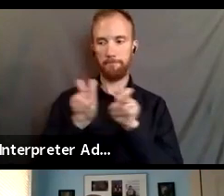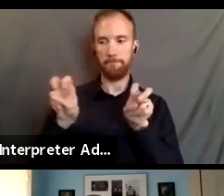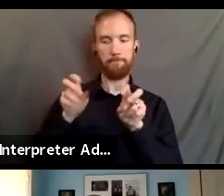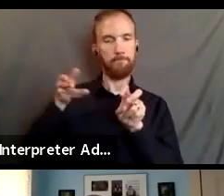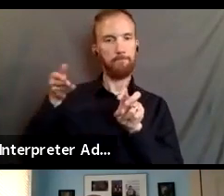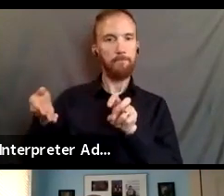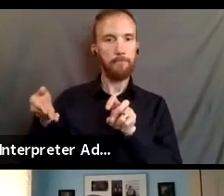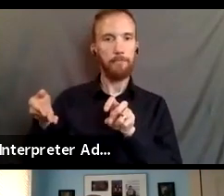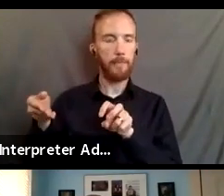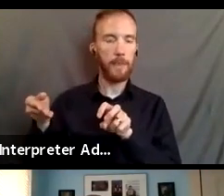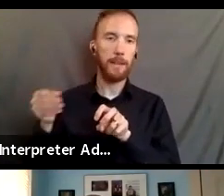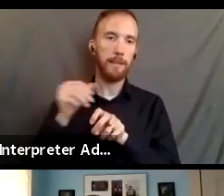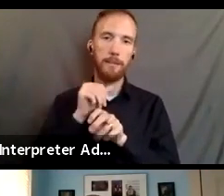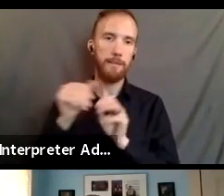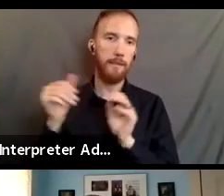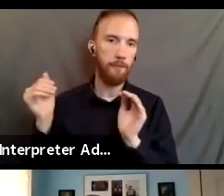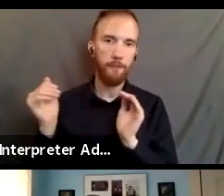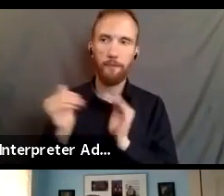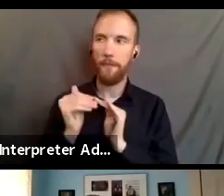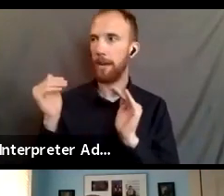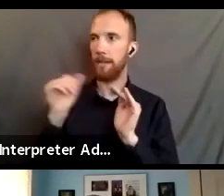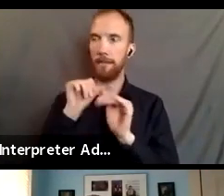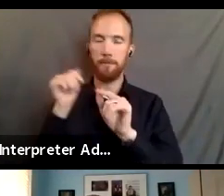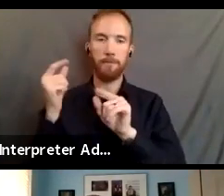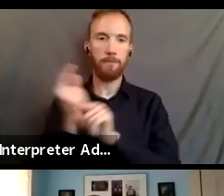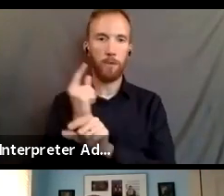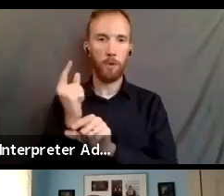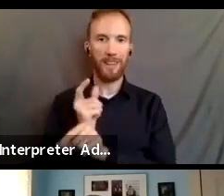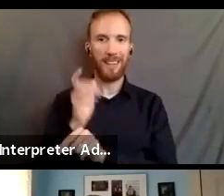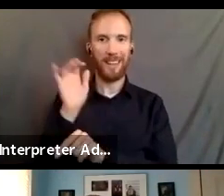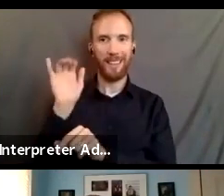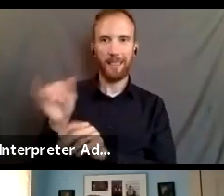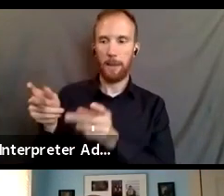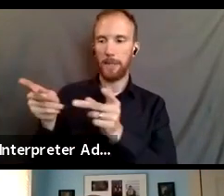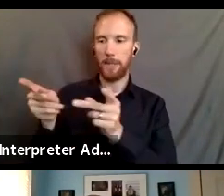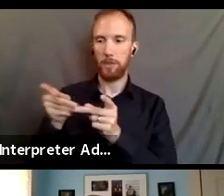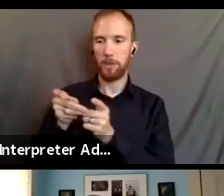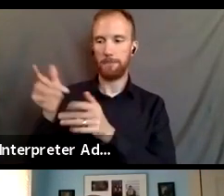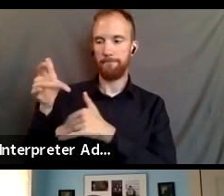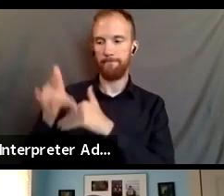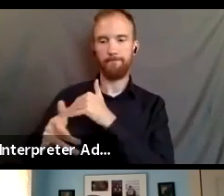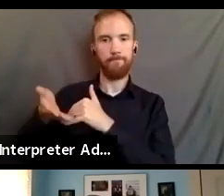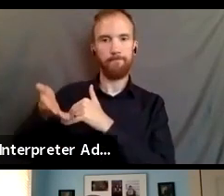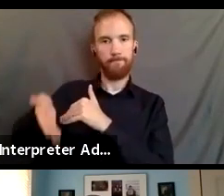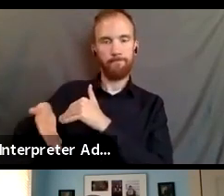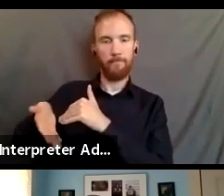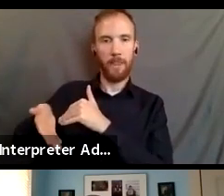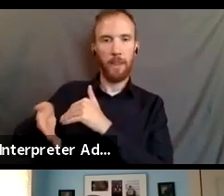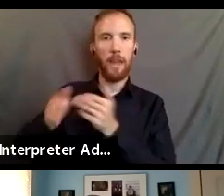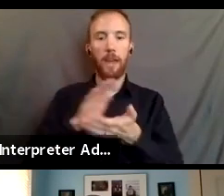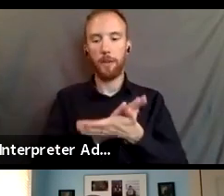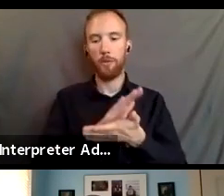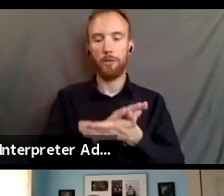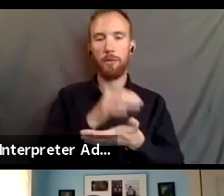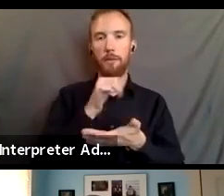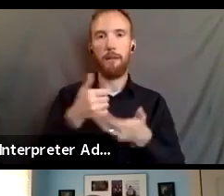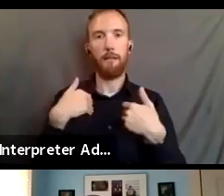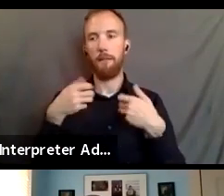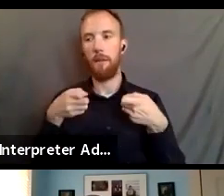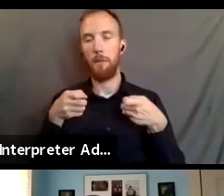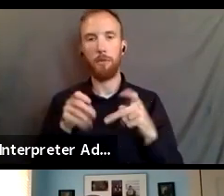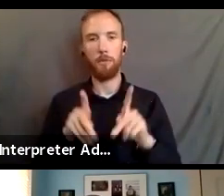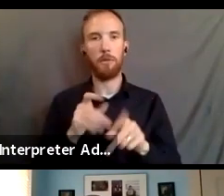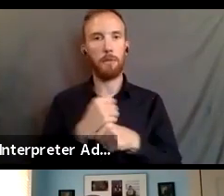unfair and unjust for that position to be vacant and for the school not to be given the ability to make sure that it has a